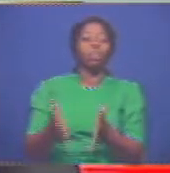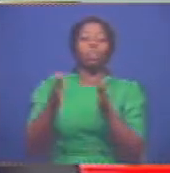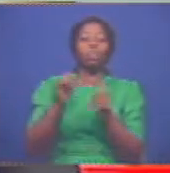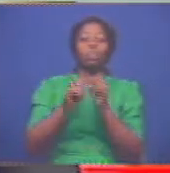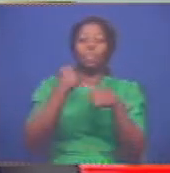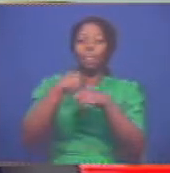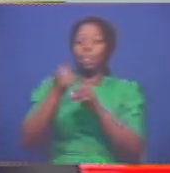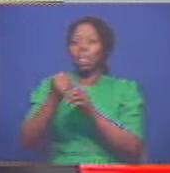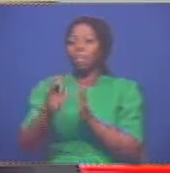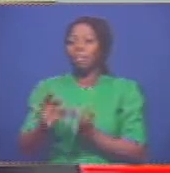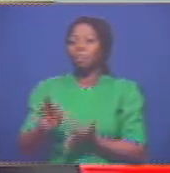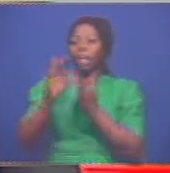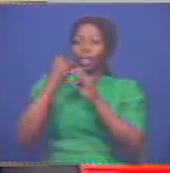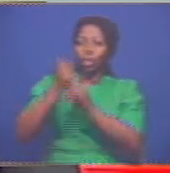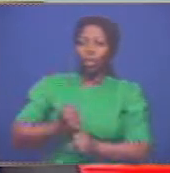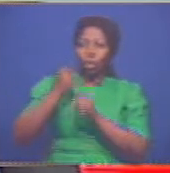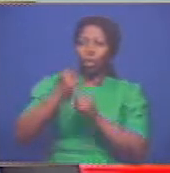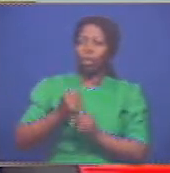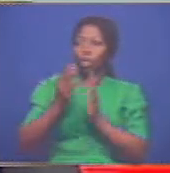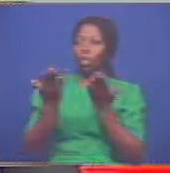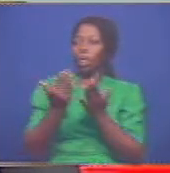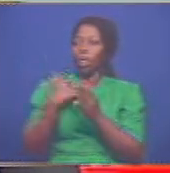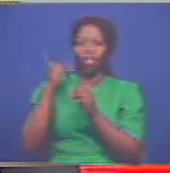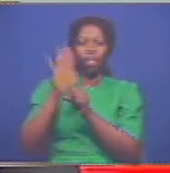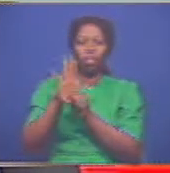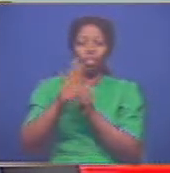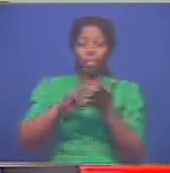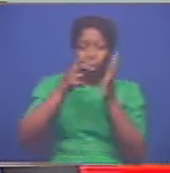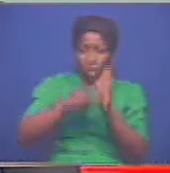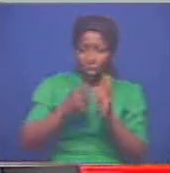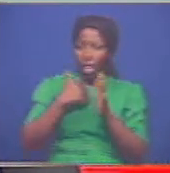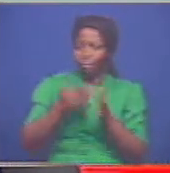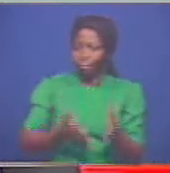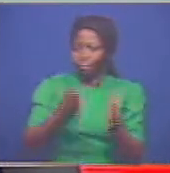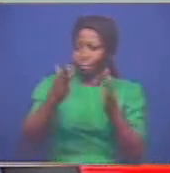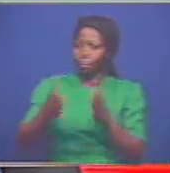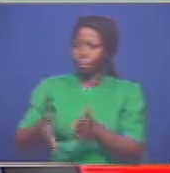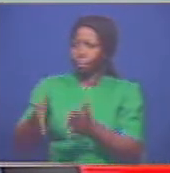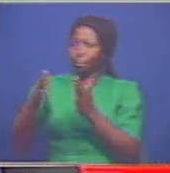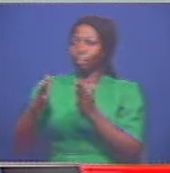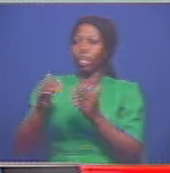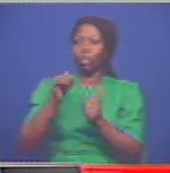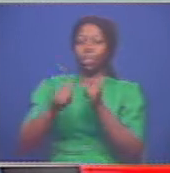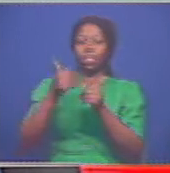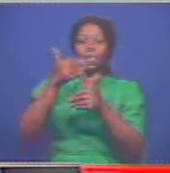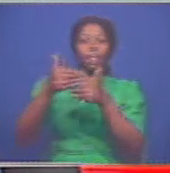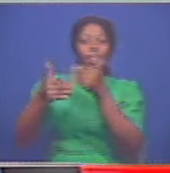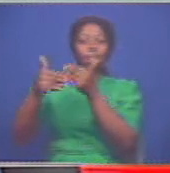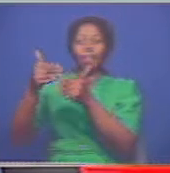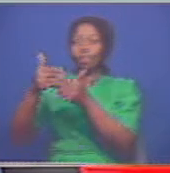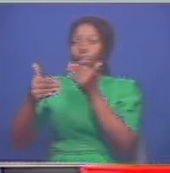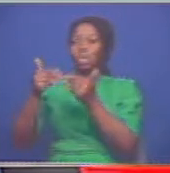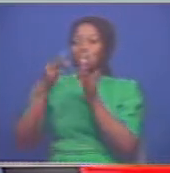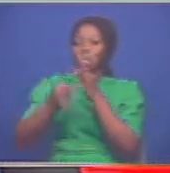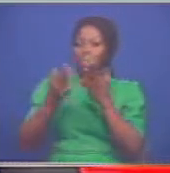especially in Gong, for example, where you have so many projects. There are tarmacs that are coming up. If only they can be finished, this one